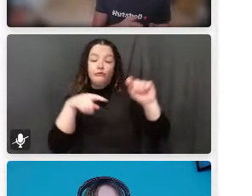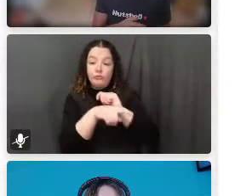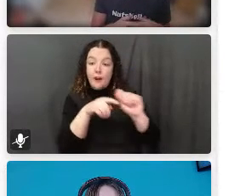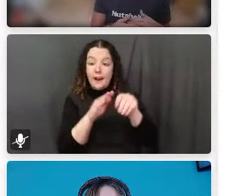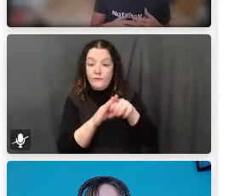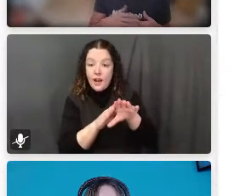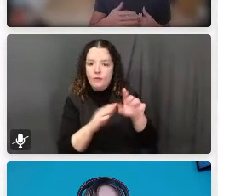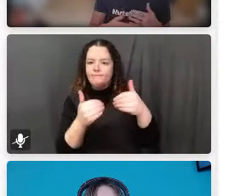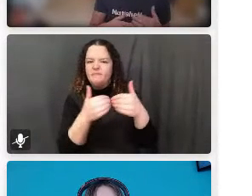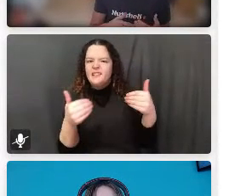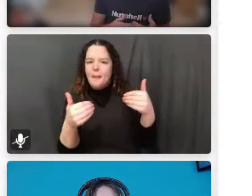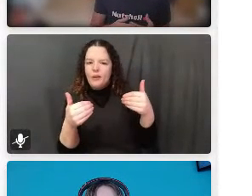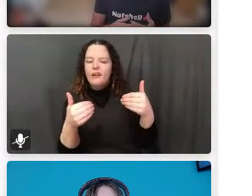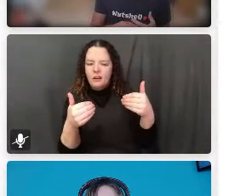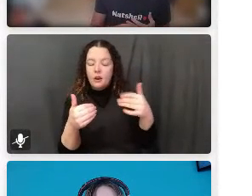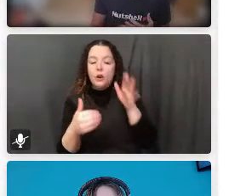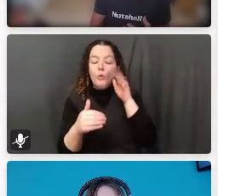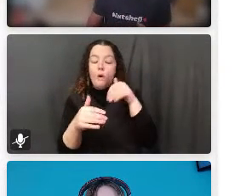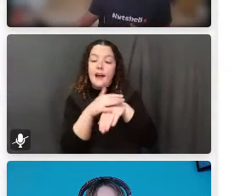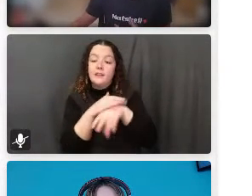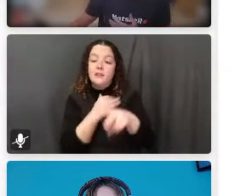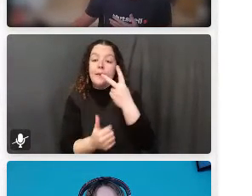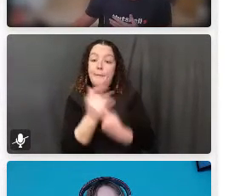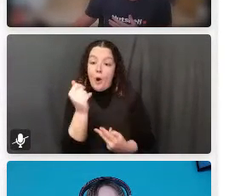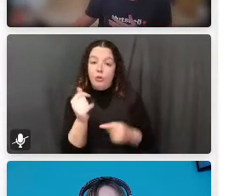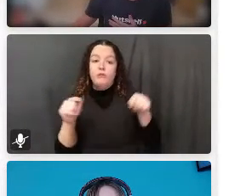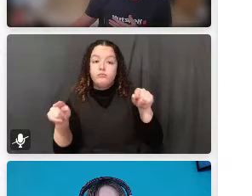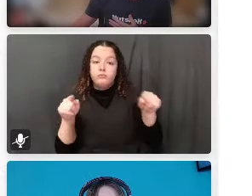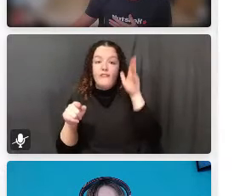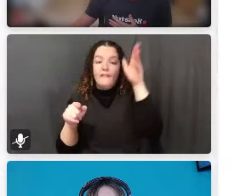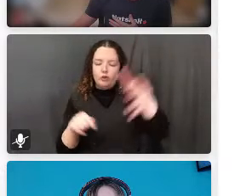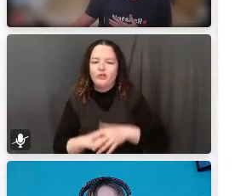as well. So you will have access to both of those items in the future.